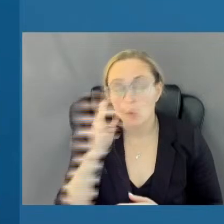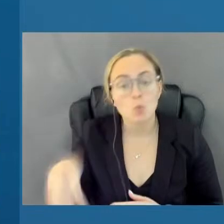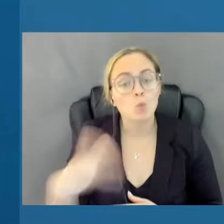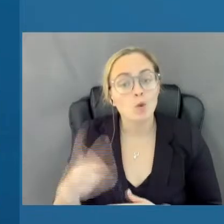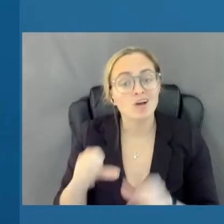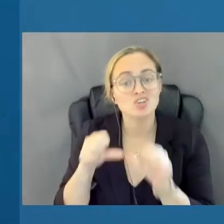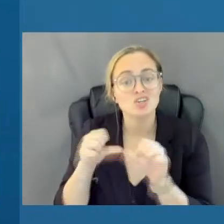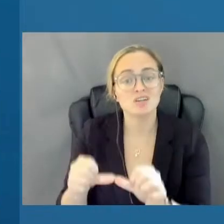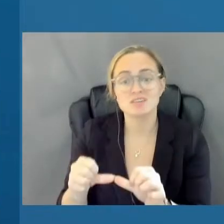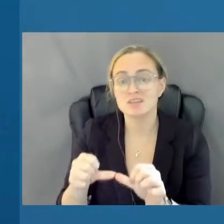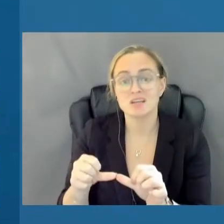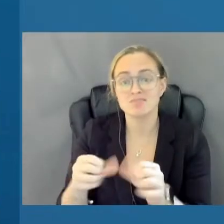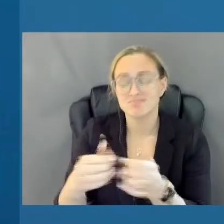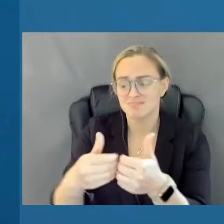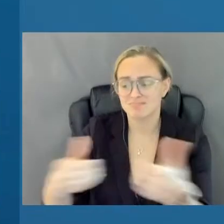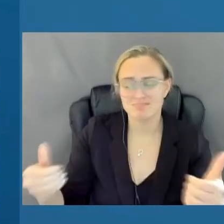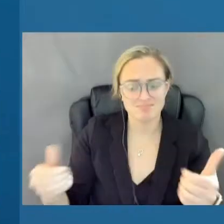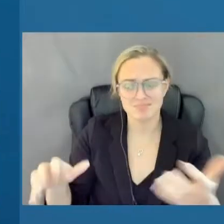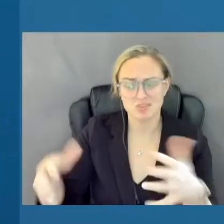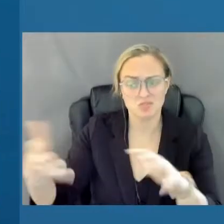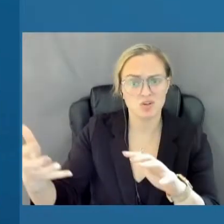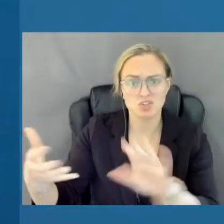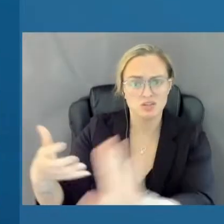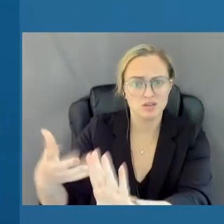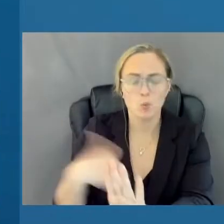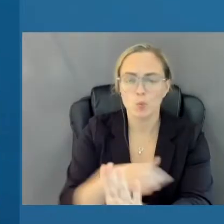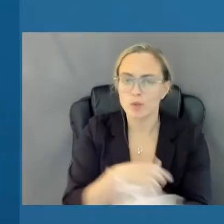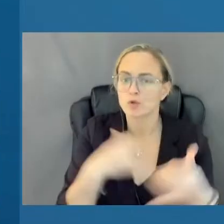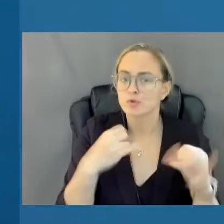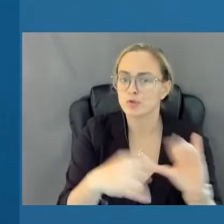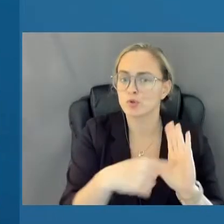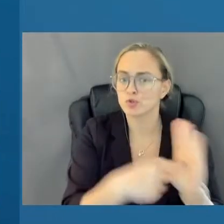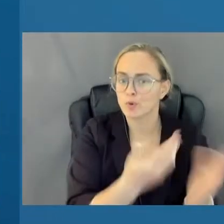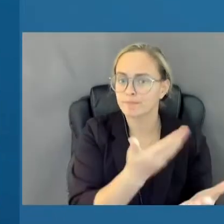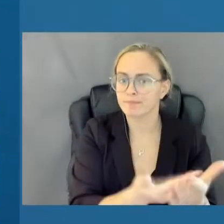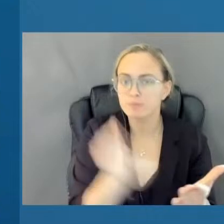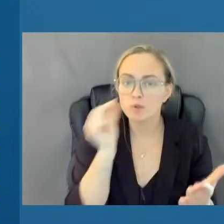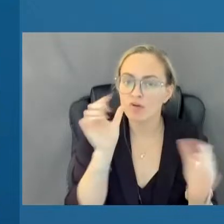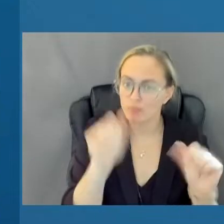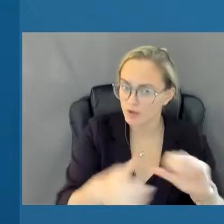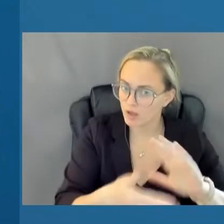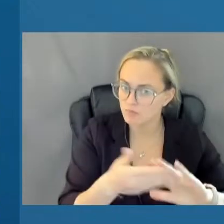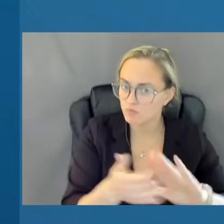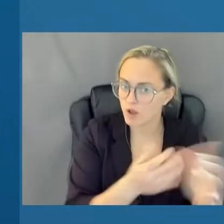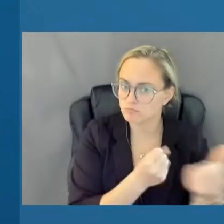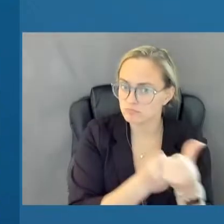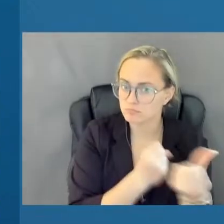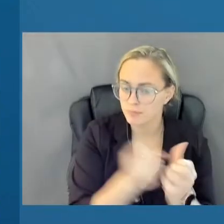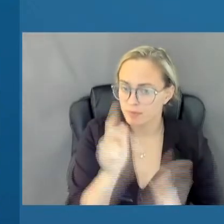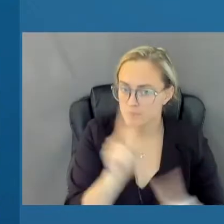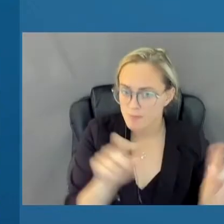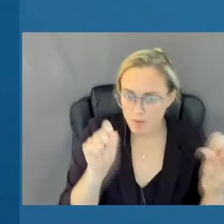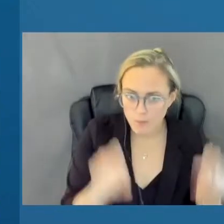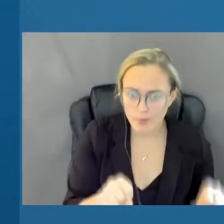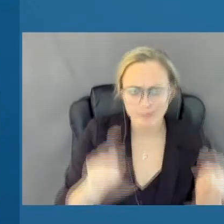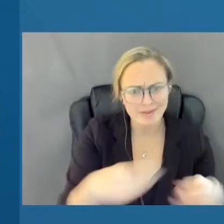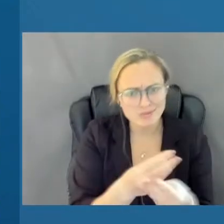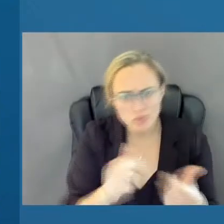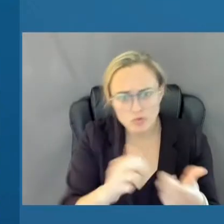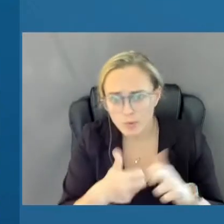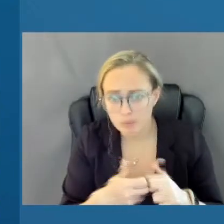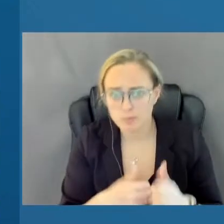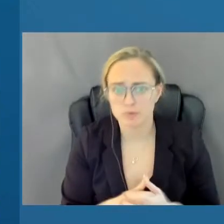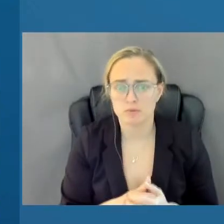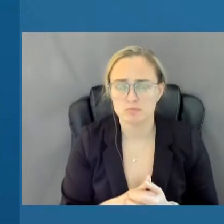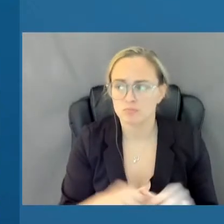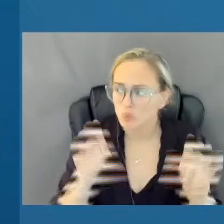in division and dysfunction, we're still showing that government can work for the people. We can solve problems. We